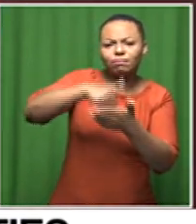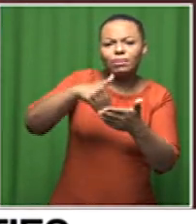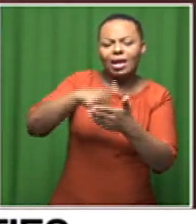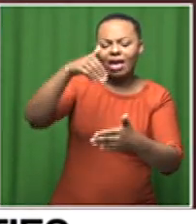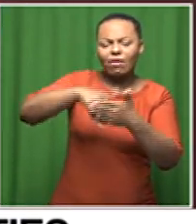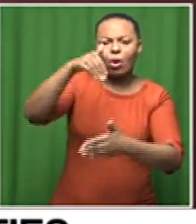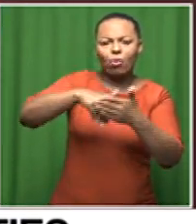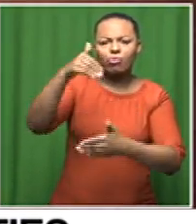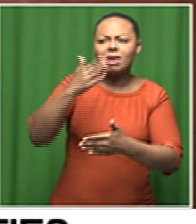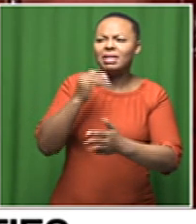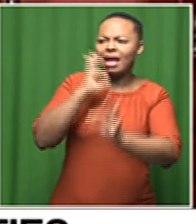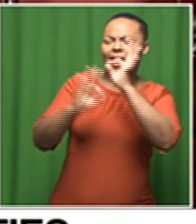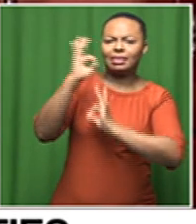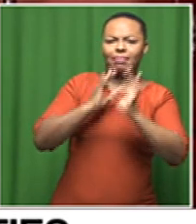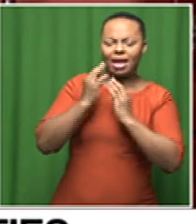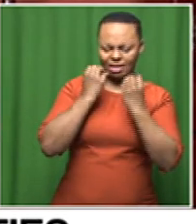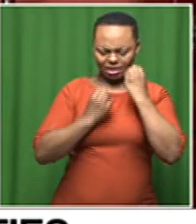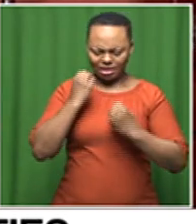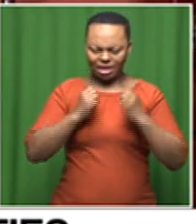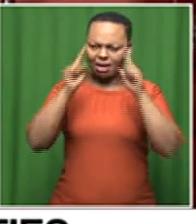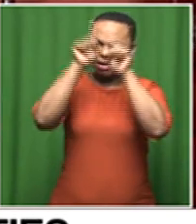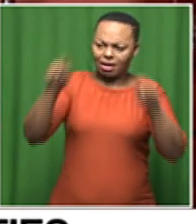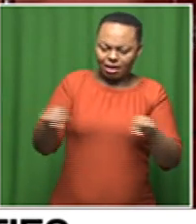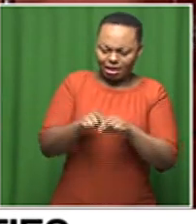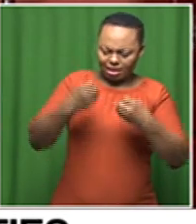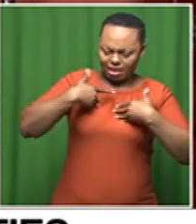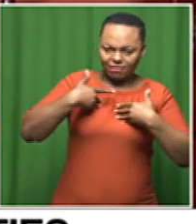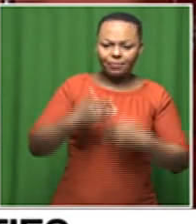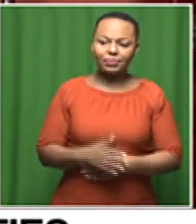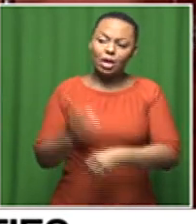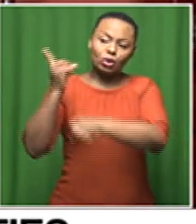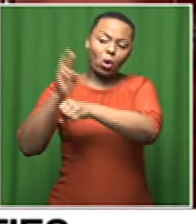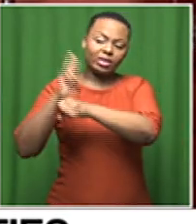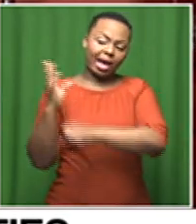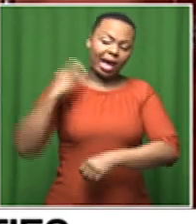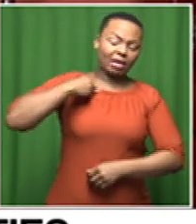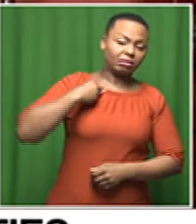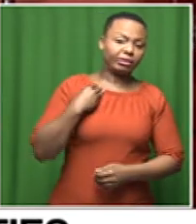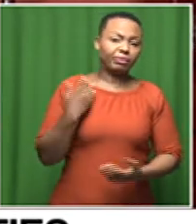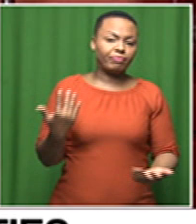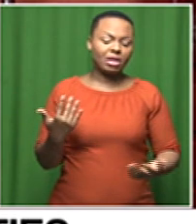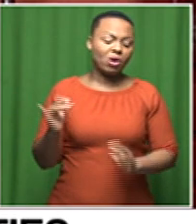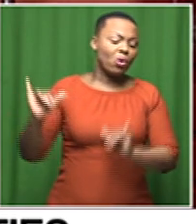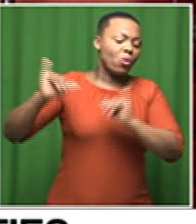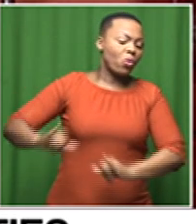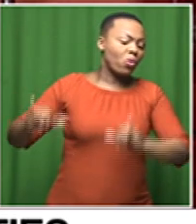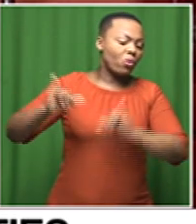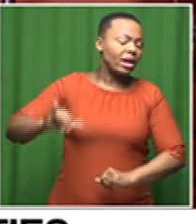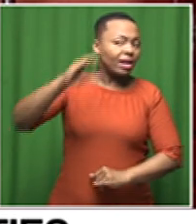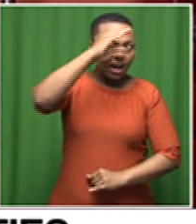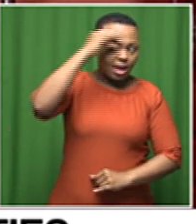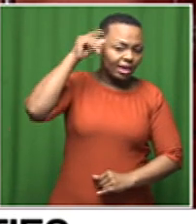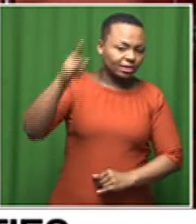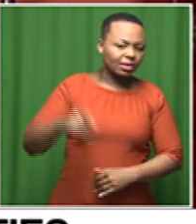results. That doctor, I don't know, I'm busy waiting for the nurse. The nurse was on